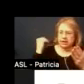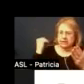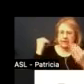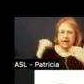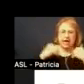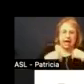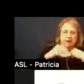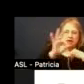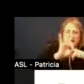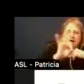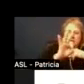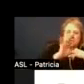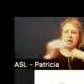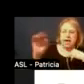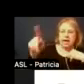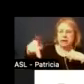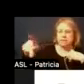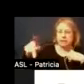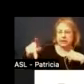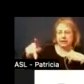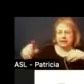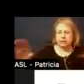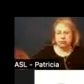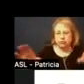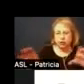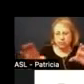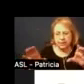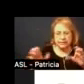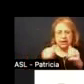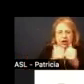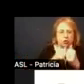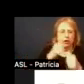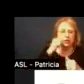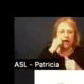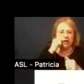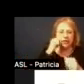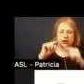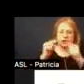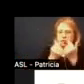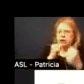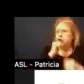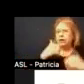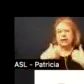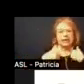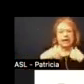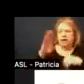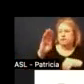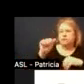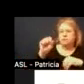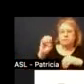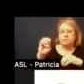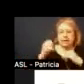performance by racial ethnic group and so we actually didn't have a baseline for